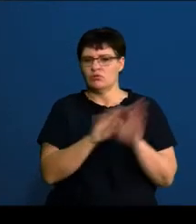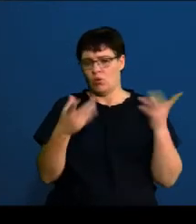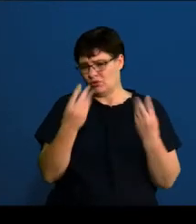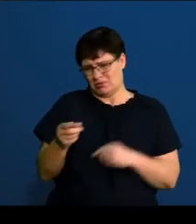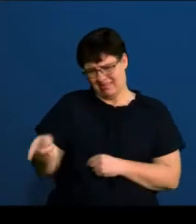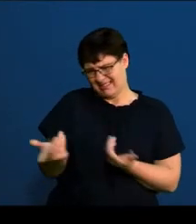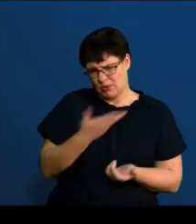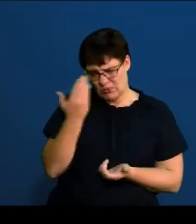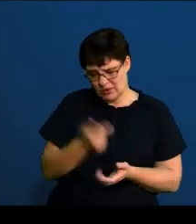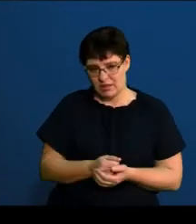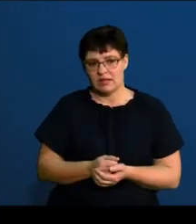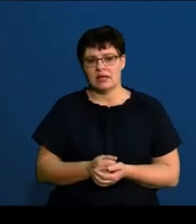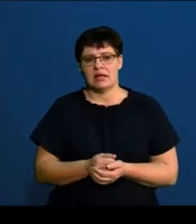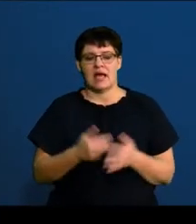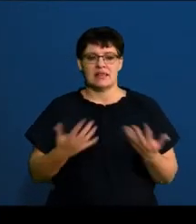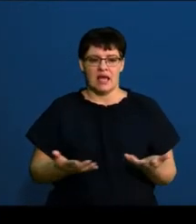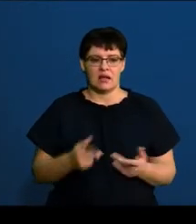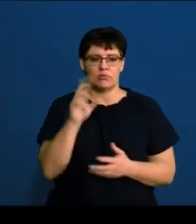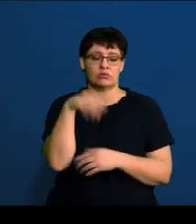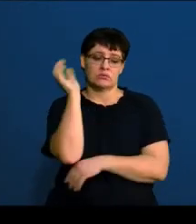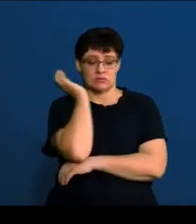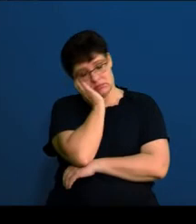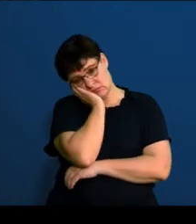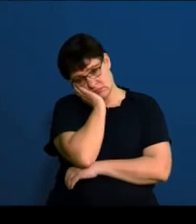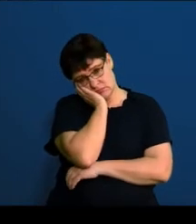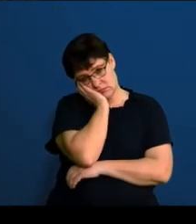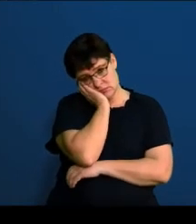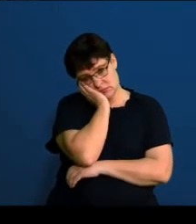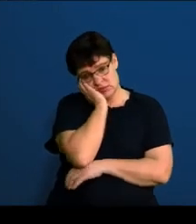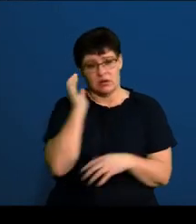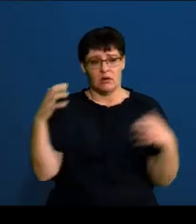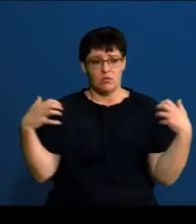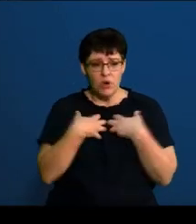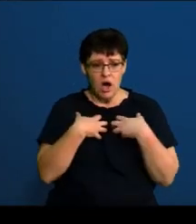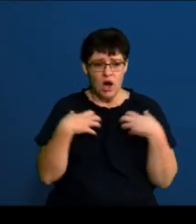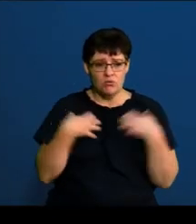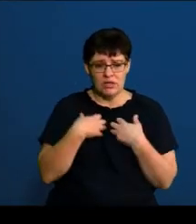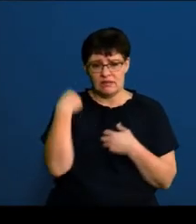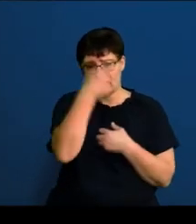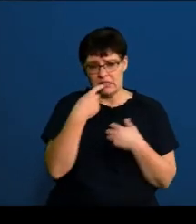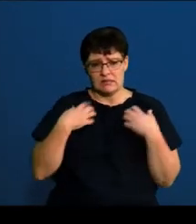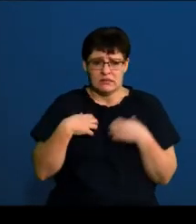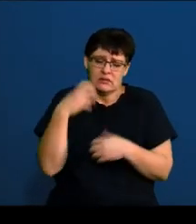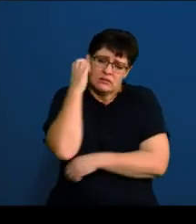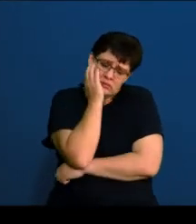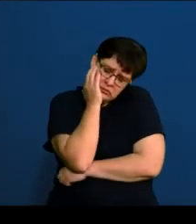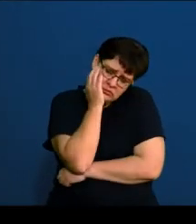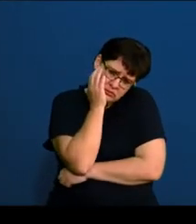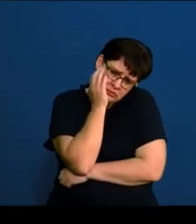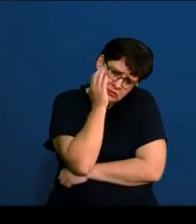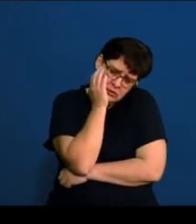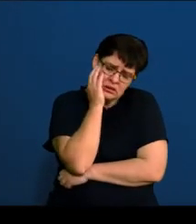those. And then we have this guy here who's obviously very worried, as you can see from his posture and the way his hand is on his